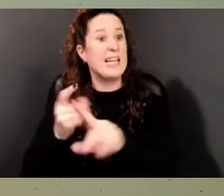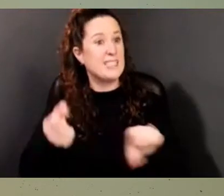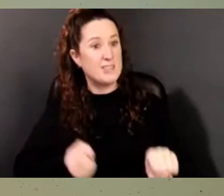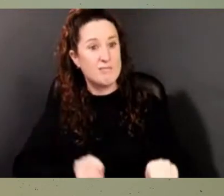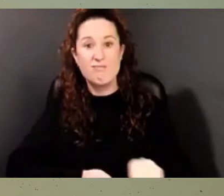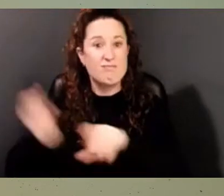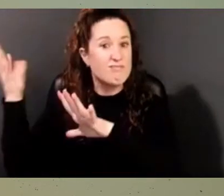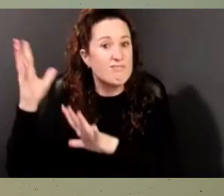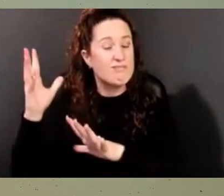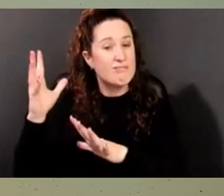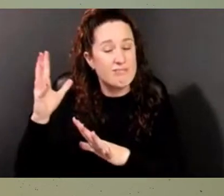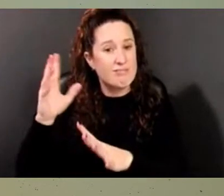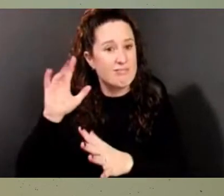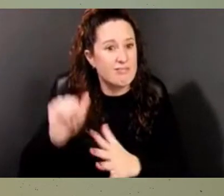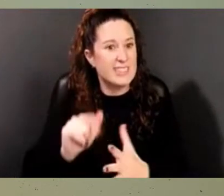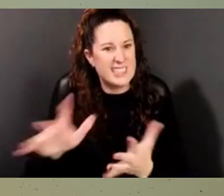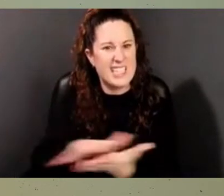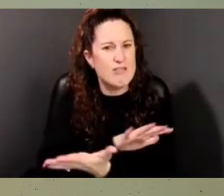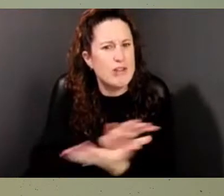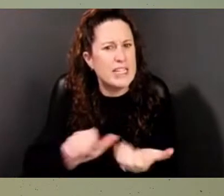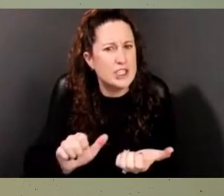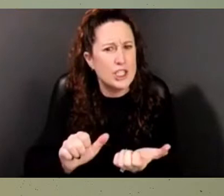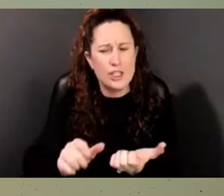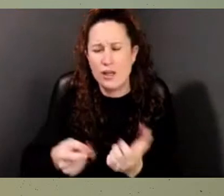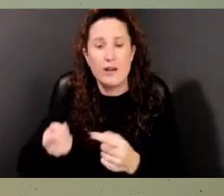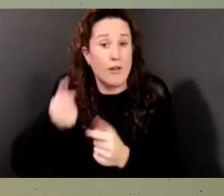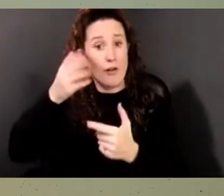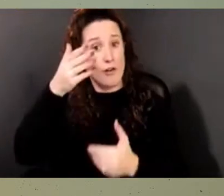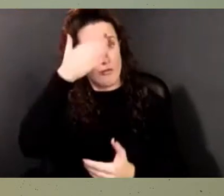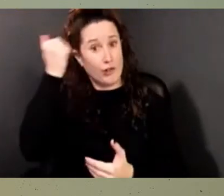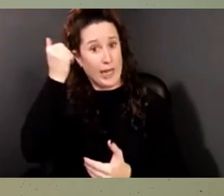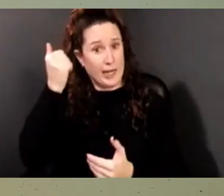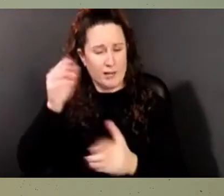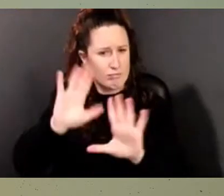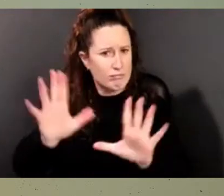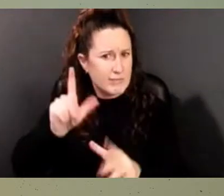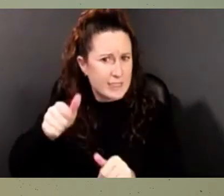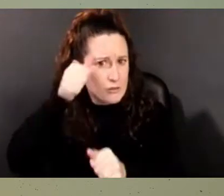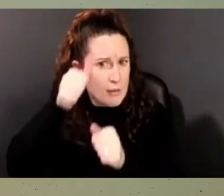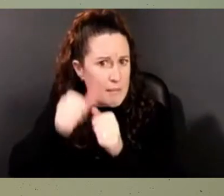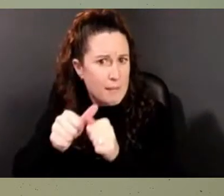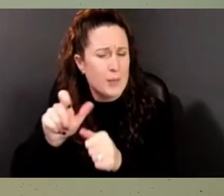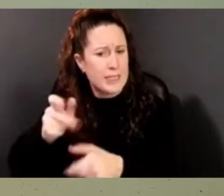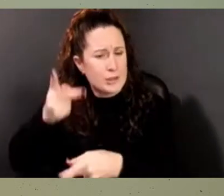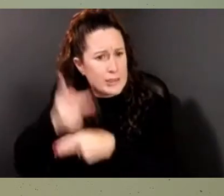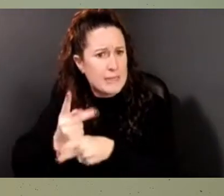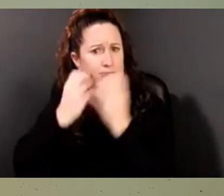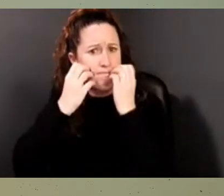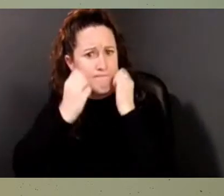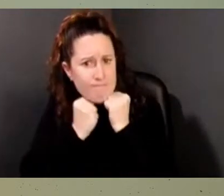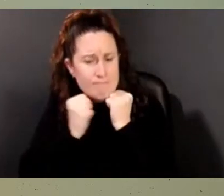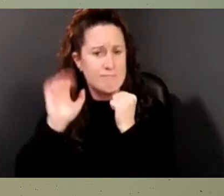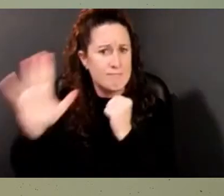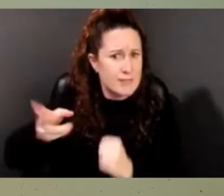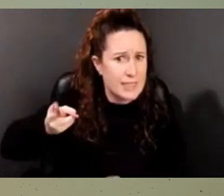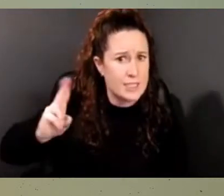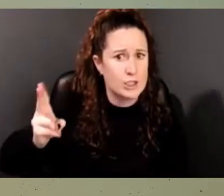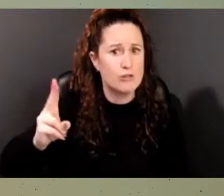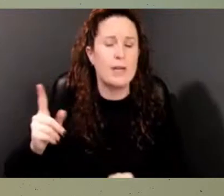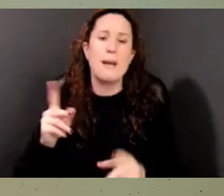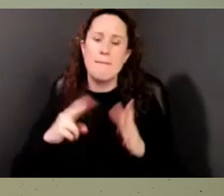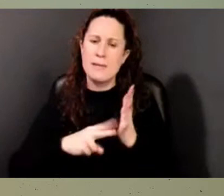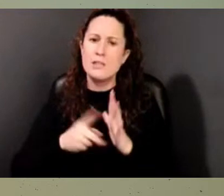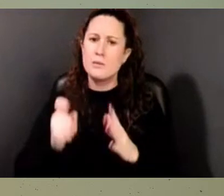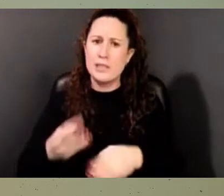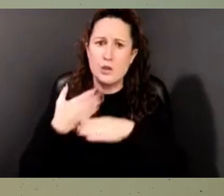recognizing African Americans in the cultural landscape ensures that we share the multiple stories and perspectives of the